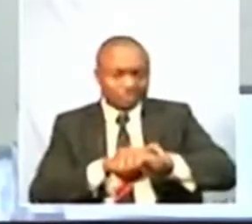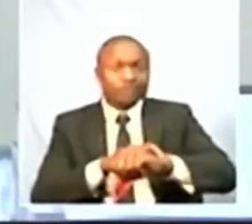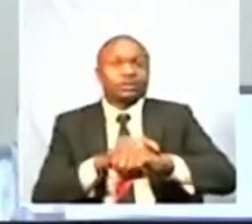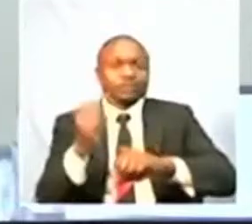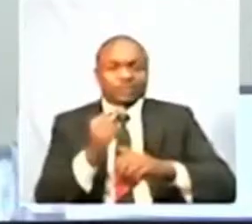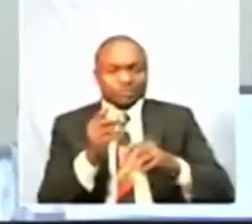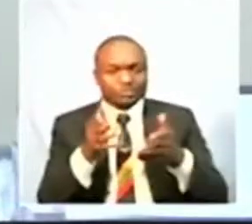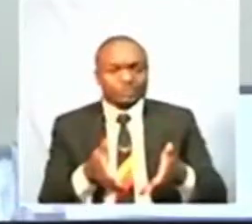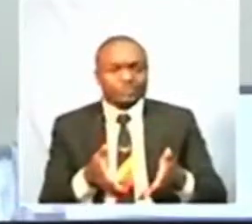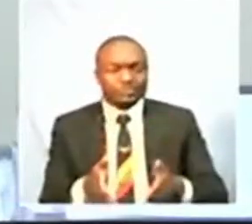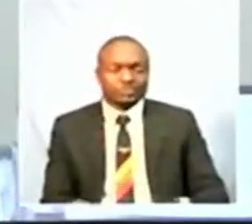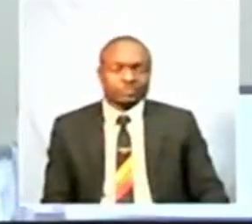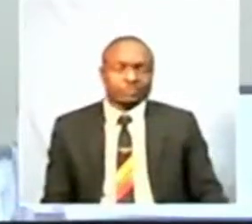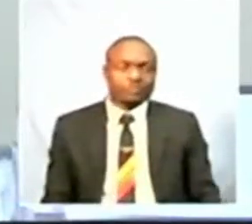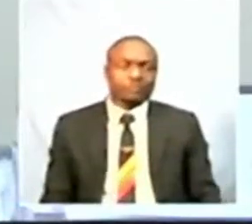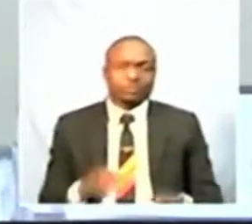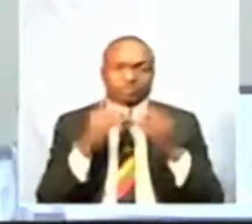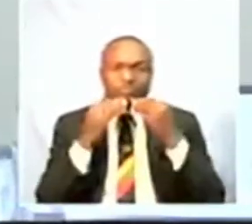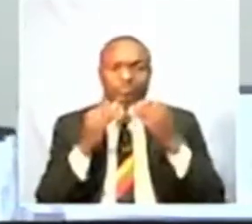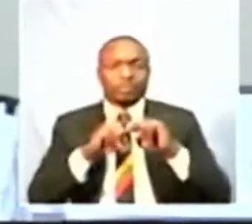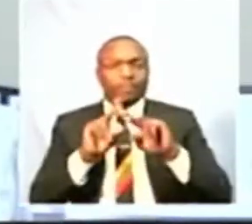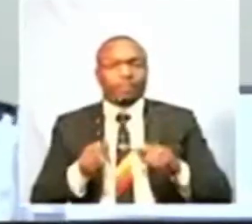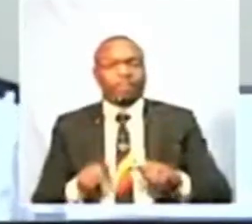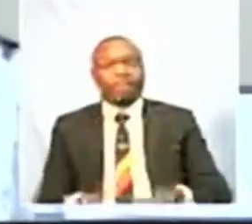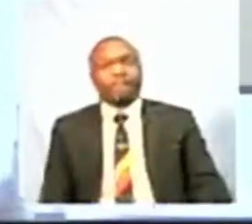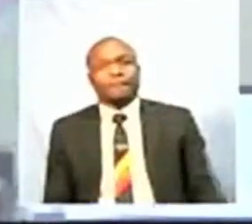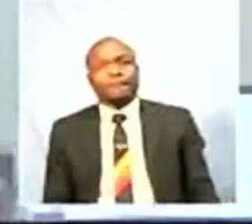with us. Thank you very much, Chair.